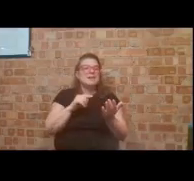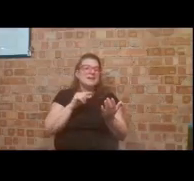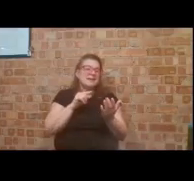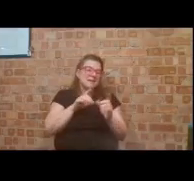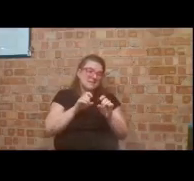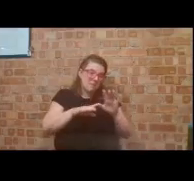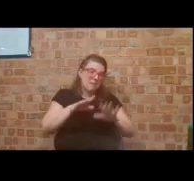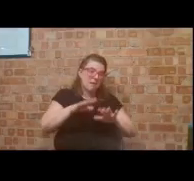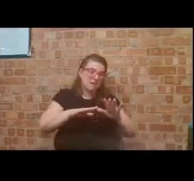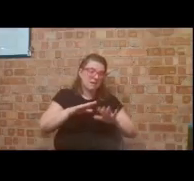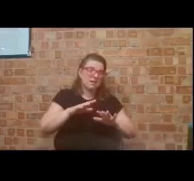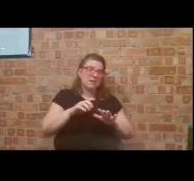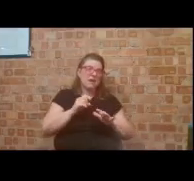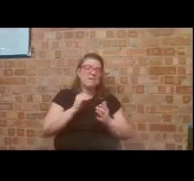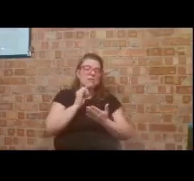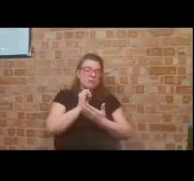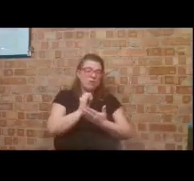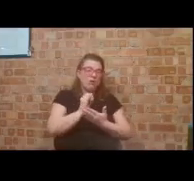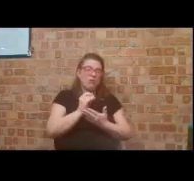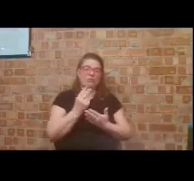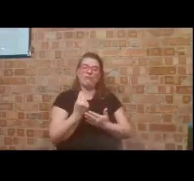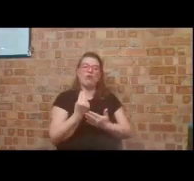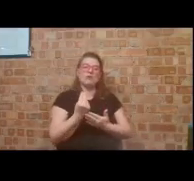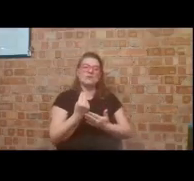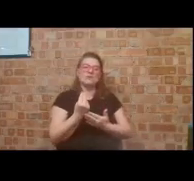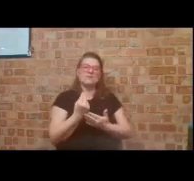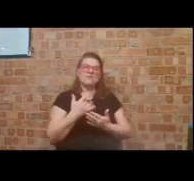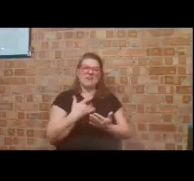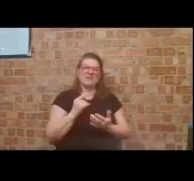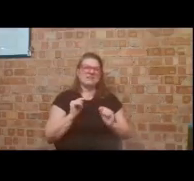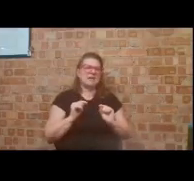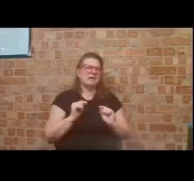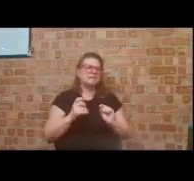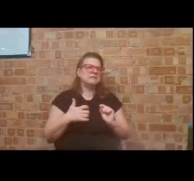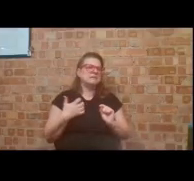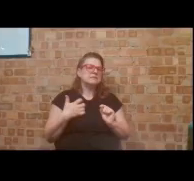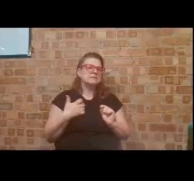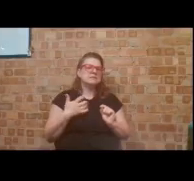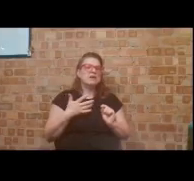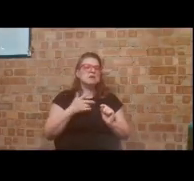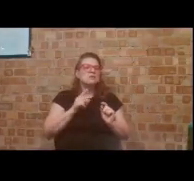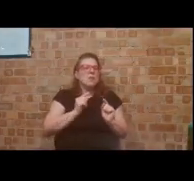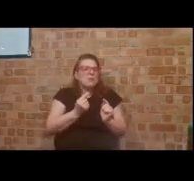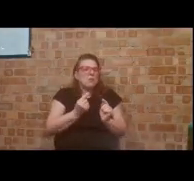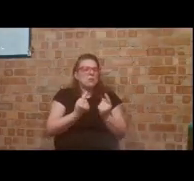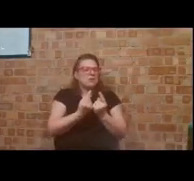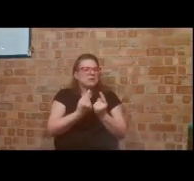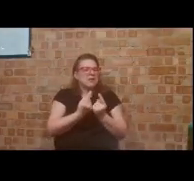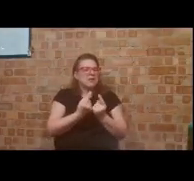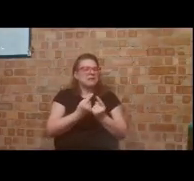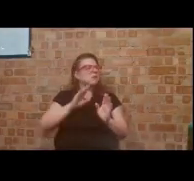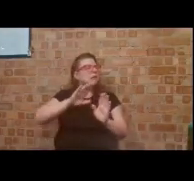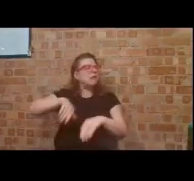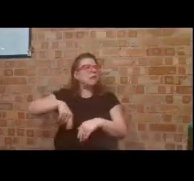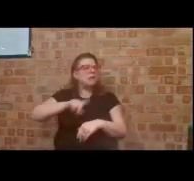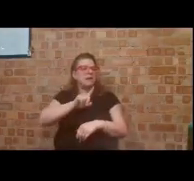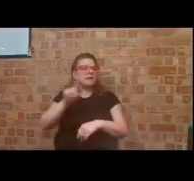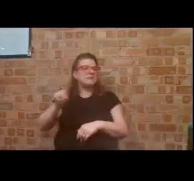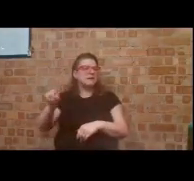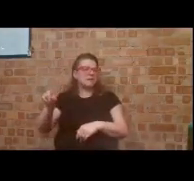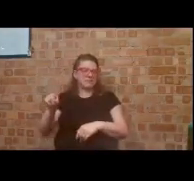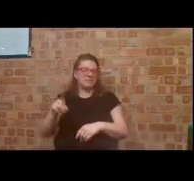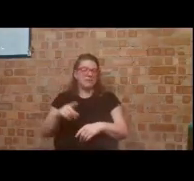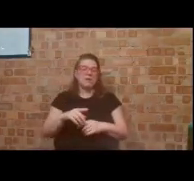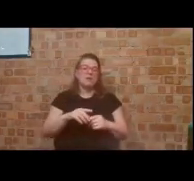right? Having the wrong voice is kind of a bit like that, really. It's not one of those things that you can leave till later, because actually